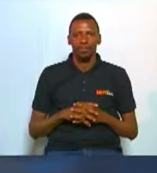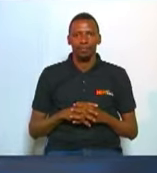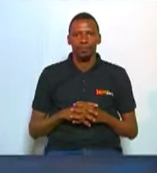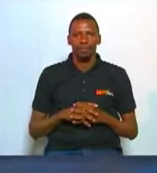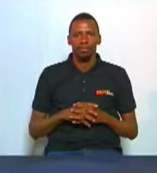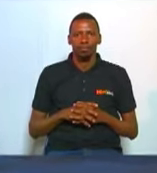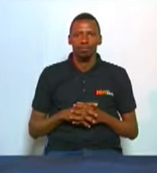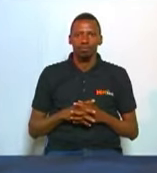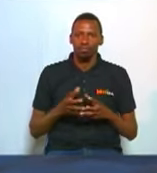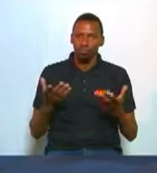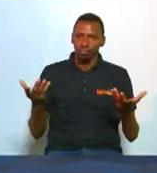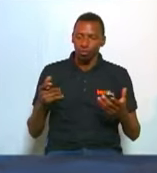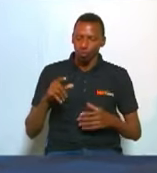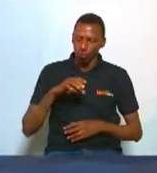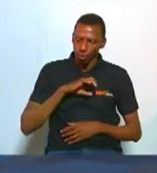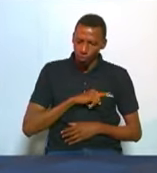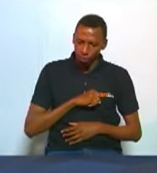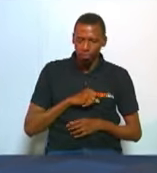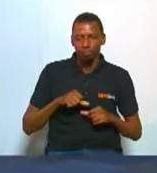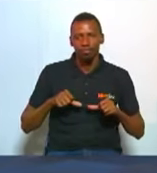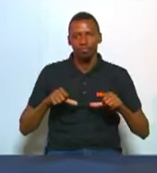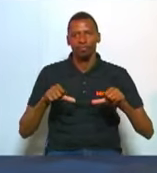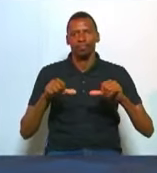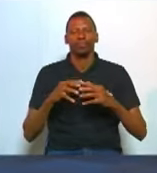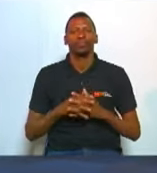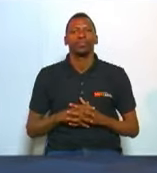Just cope and go on.